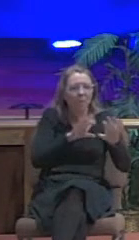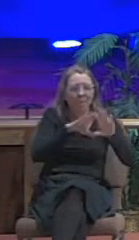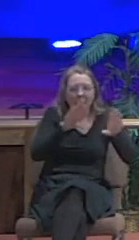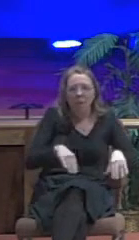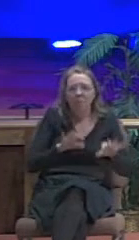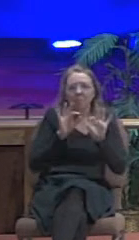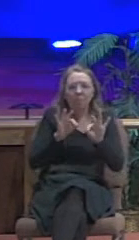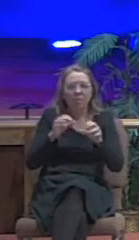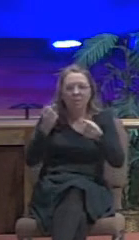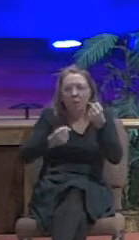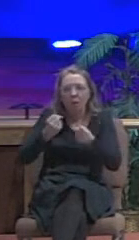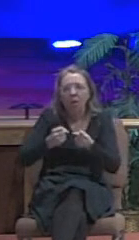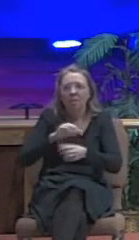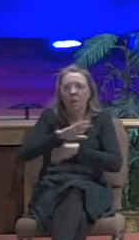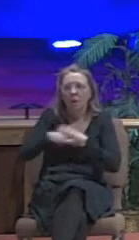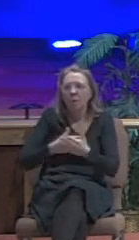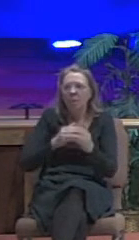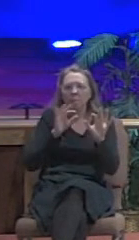make our kids happy.